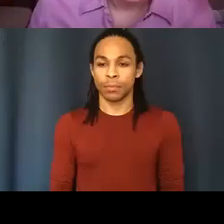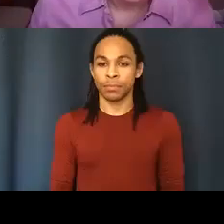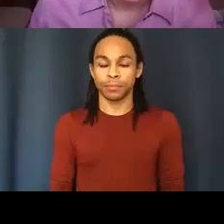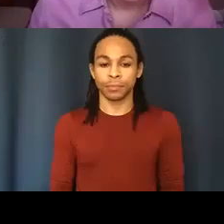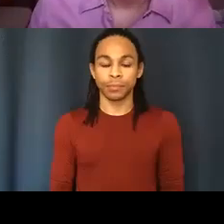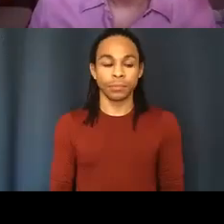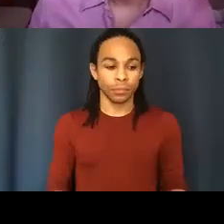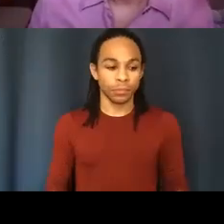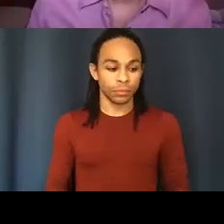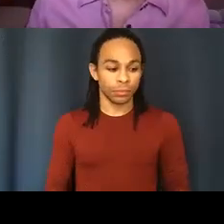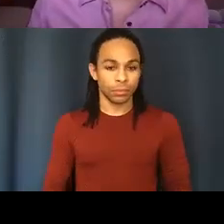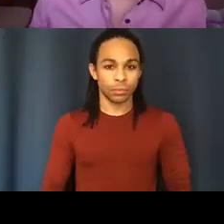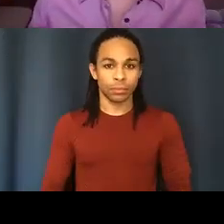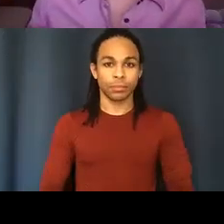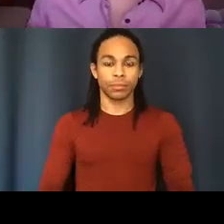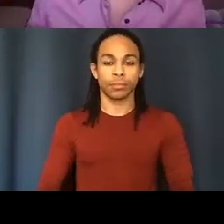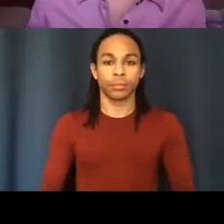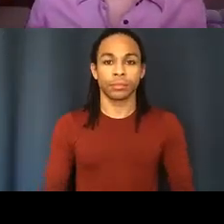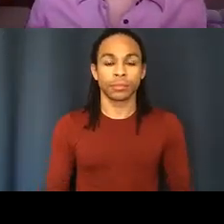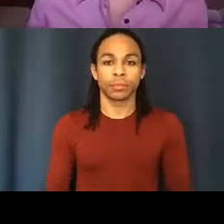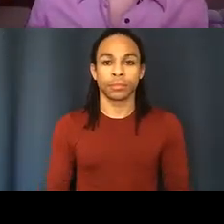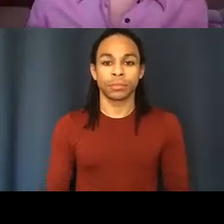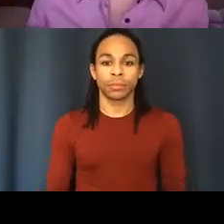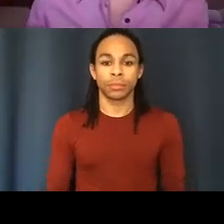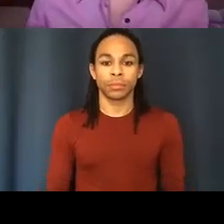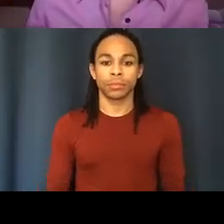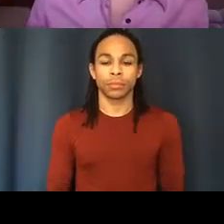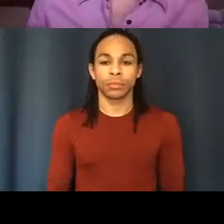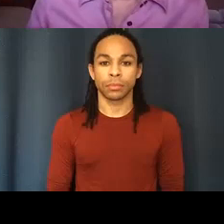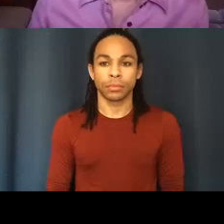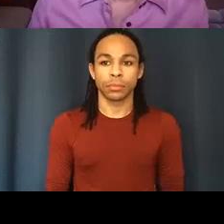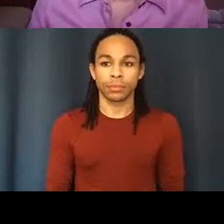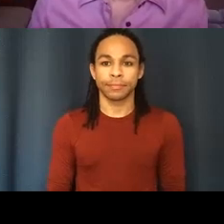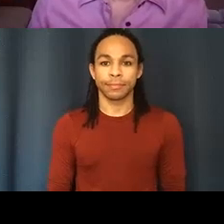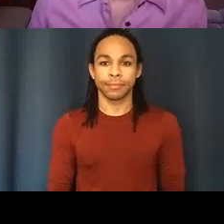1 second, I'm gonna do it. All right, here we go. 3, 2.